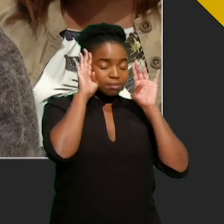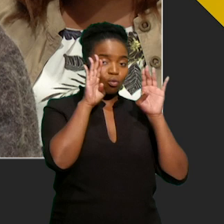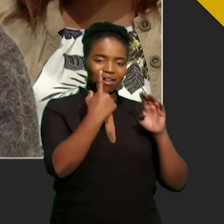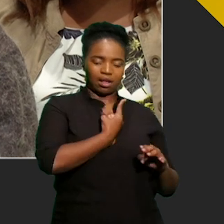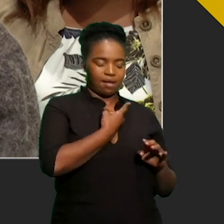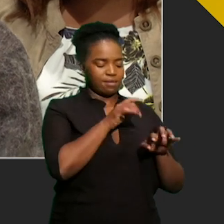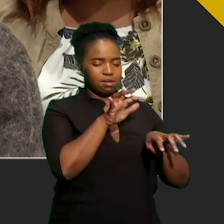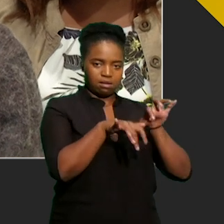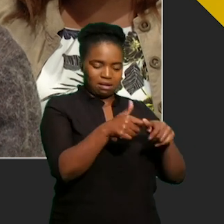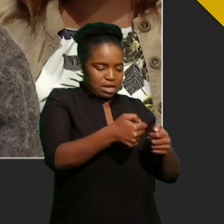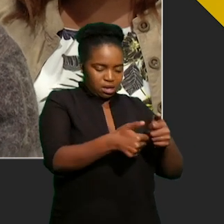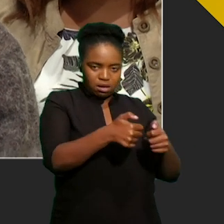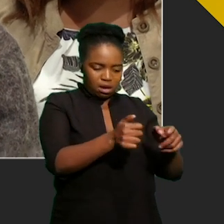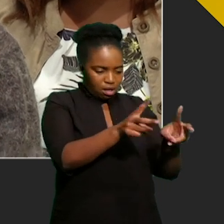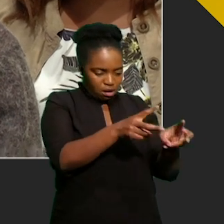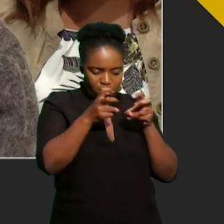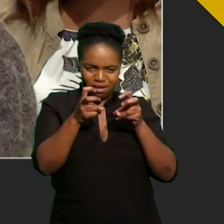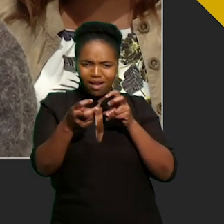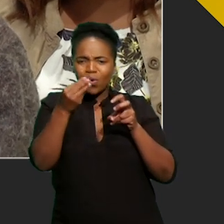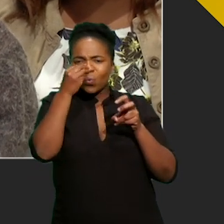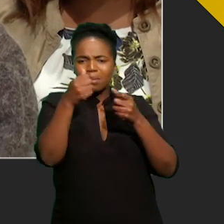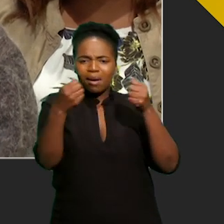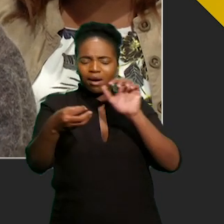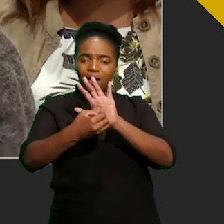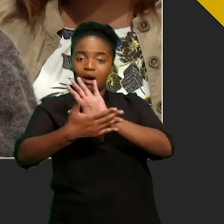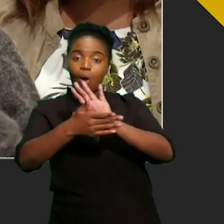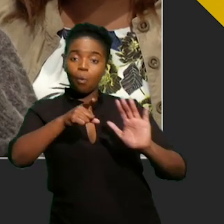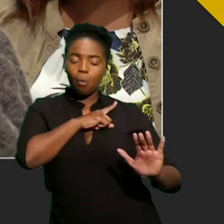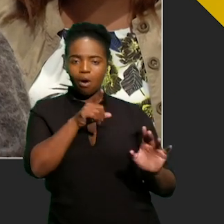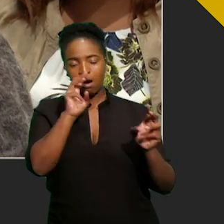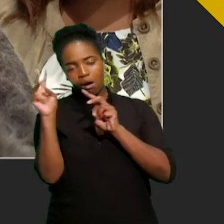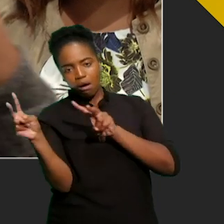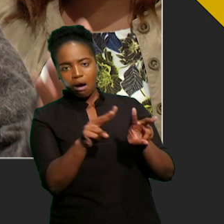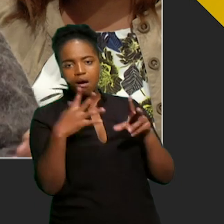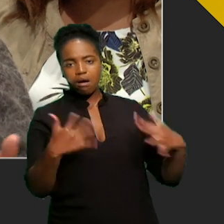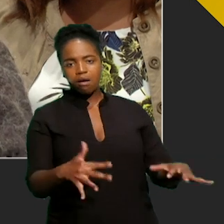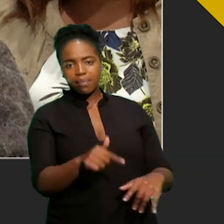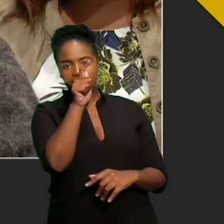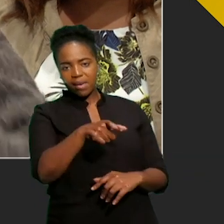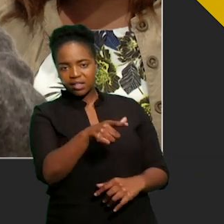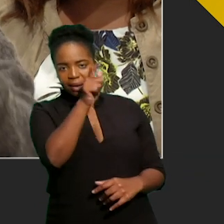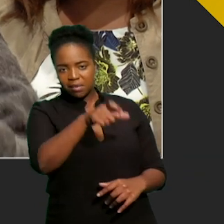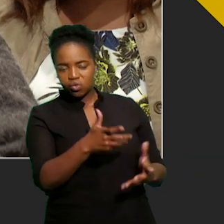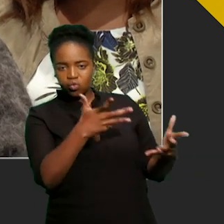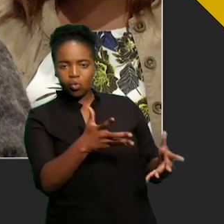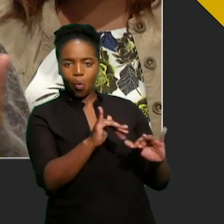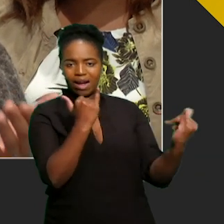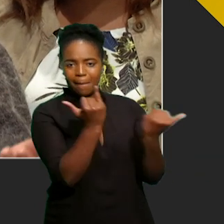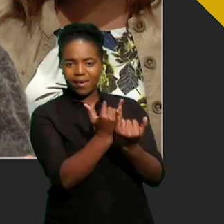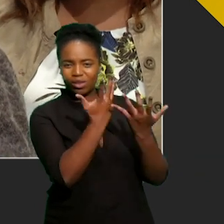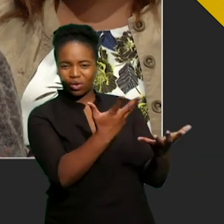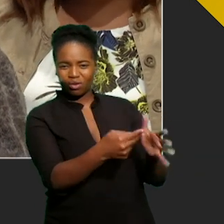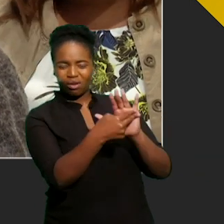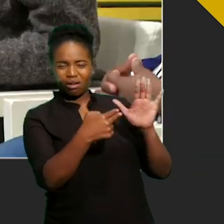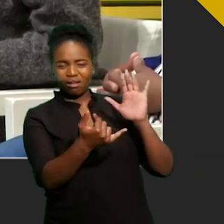people's attention. Because when you look at it, it's also to bring people's attention, for people to look at that certain person or the certain company in a different